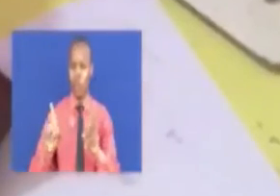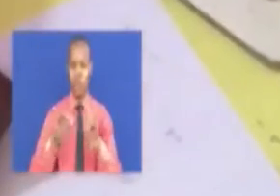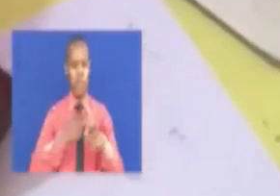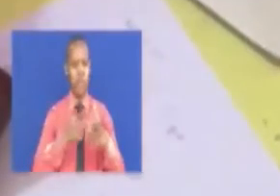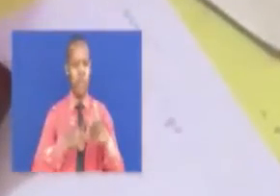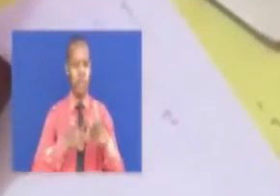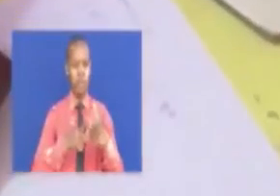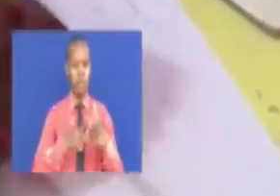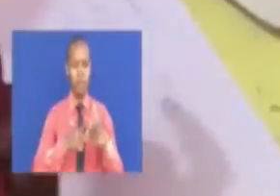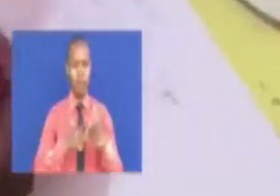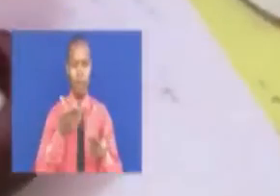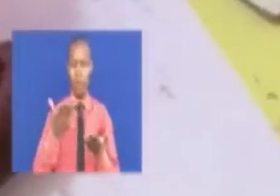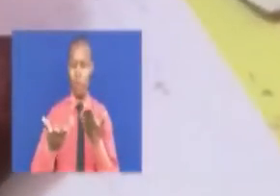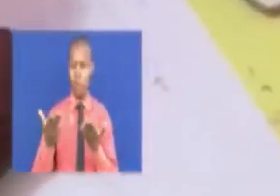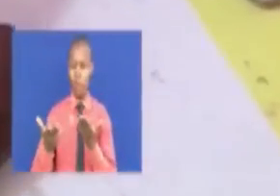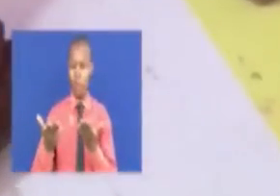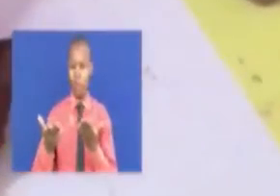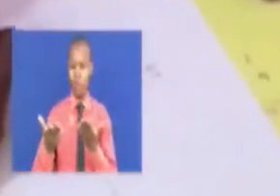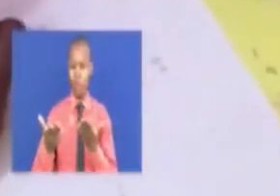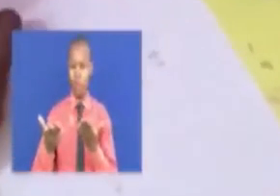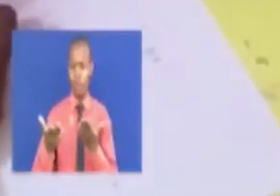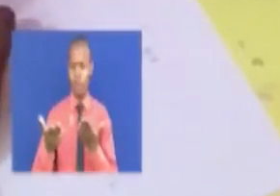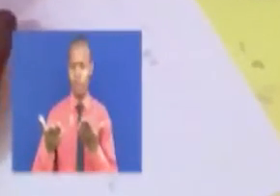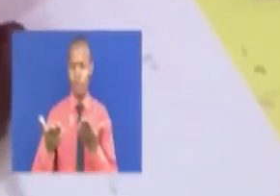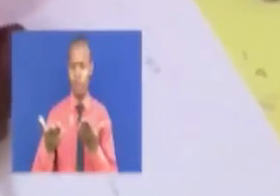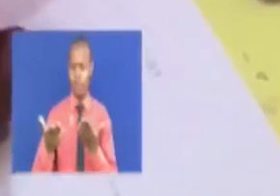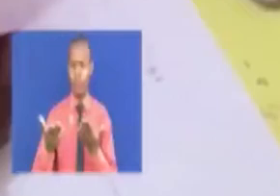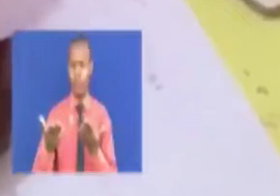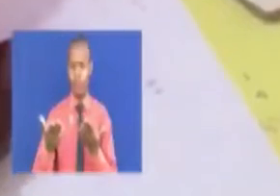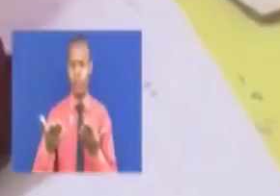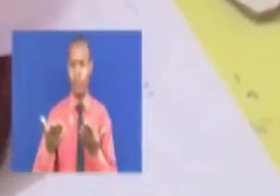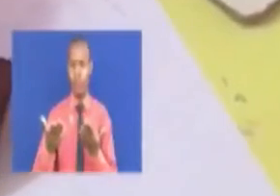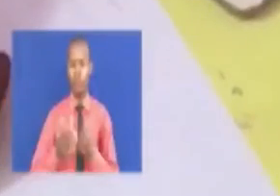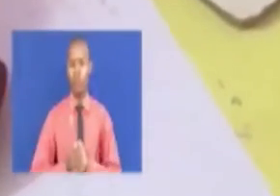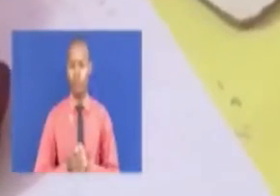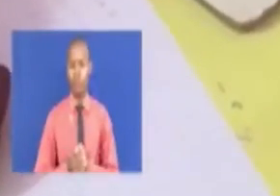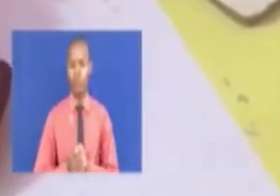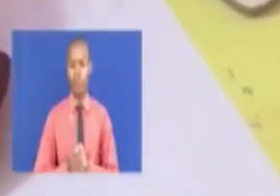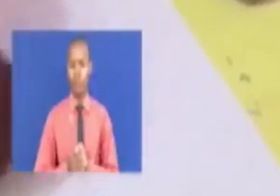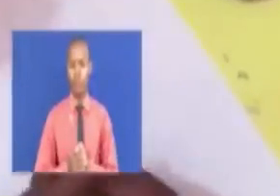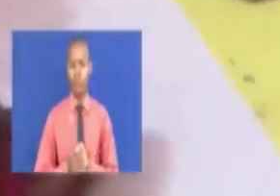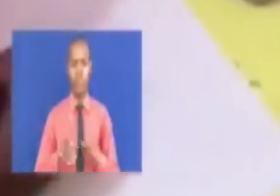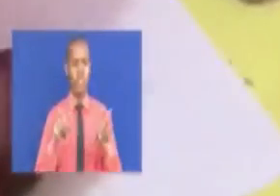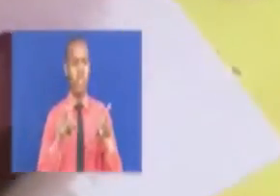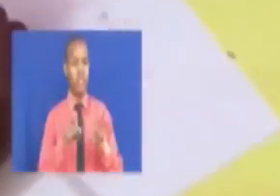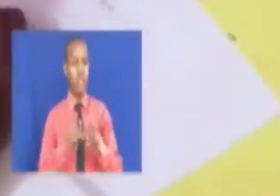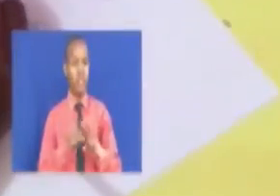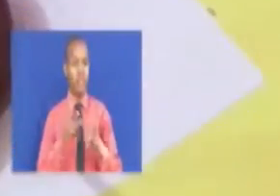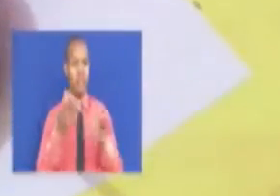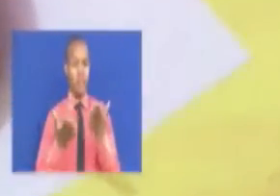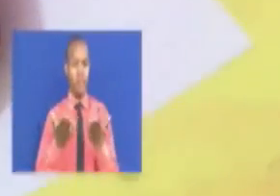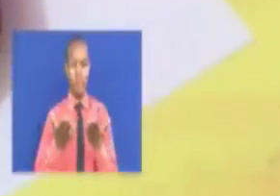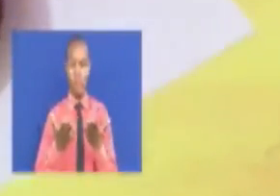told you you have to hold the pen nicely the way I taught you, okay? Yeah, write the pen nicely, hold the pen